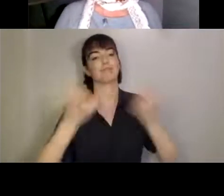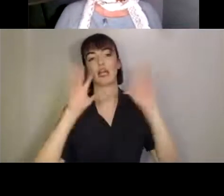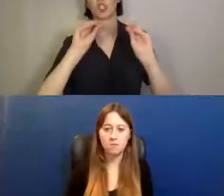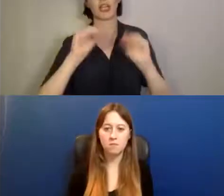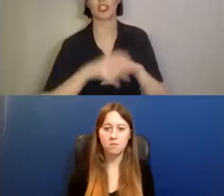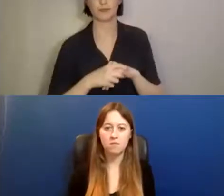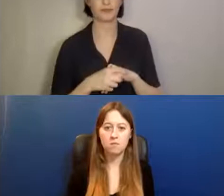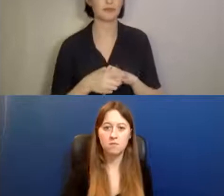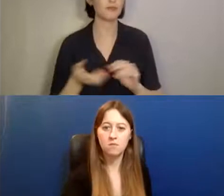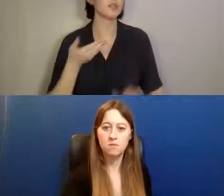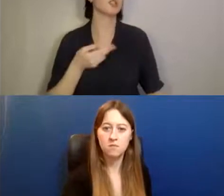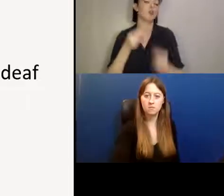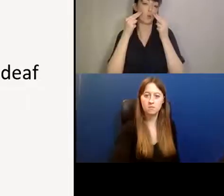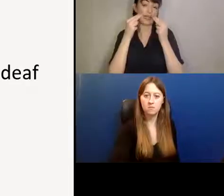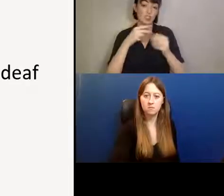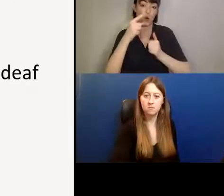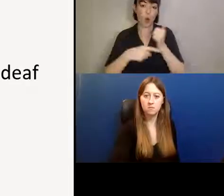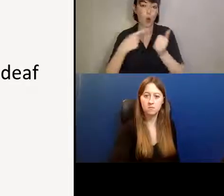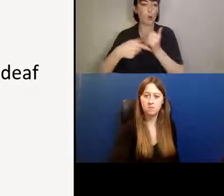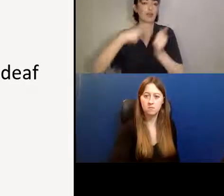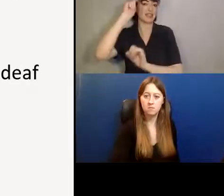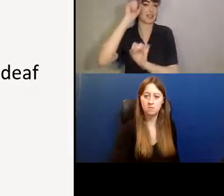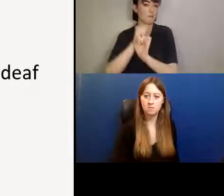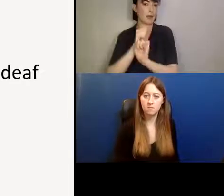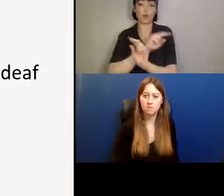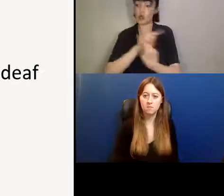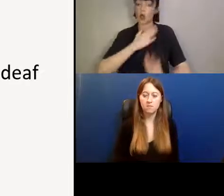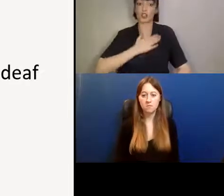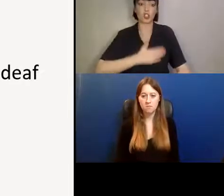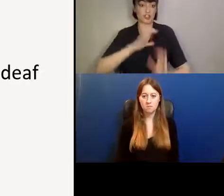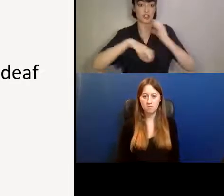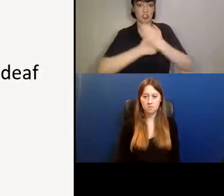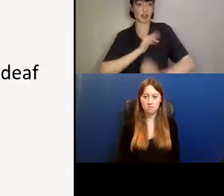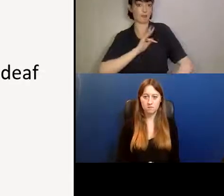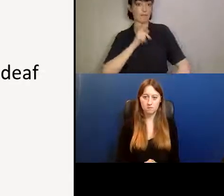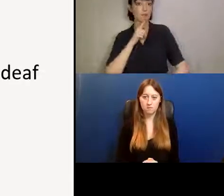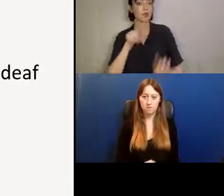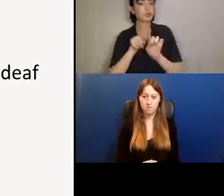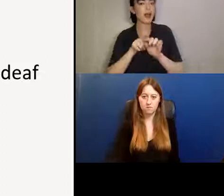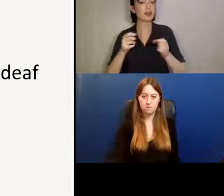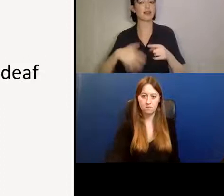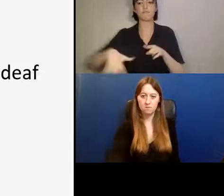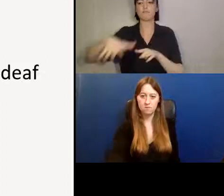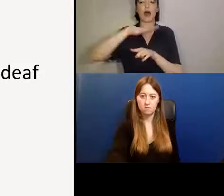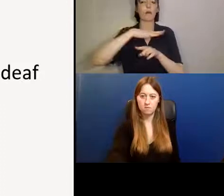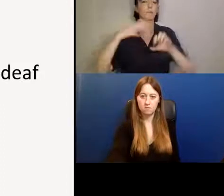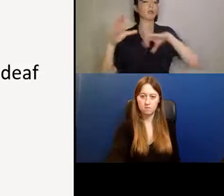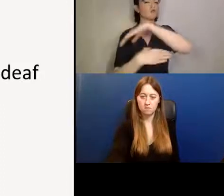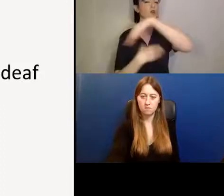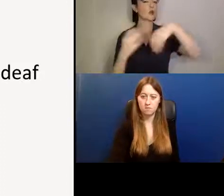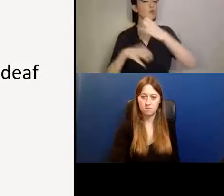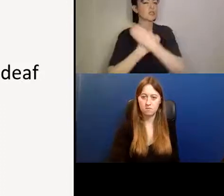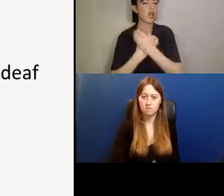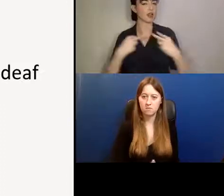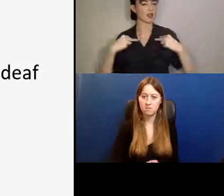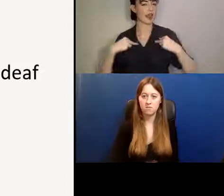We need to constantly be considering not only the child, but also the environment around the child and the language